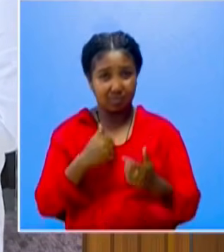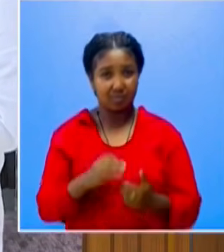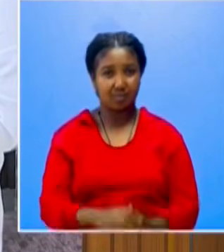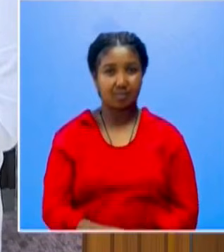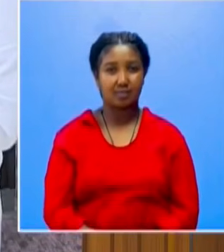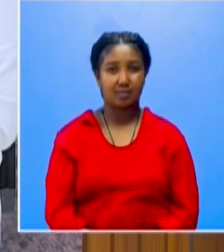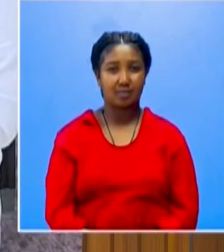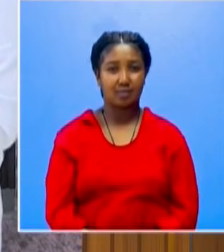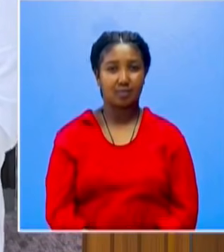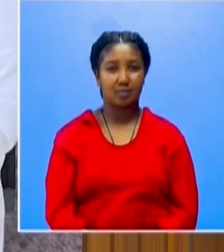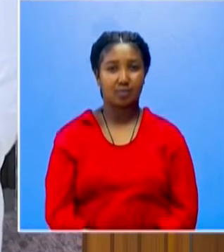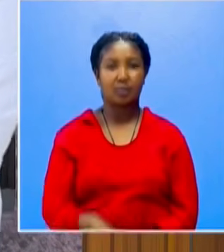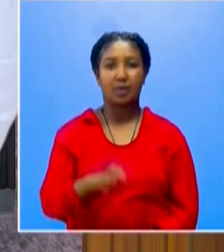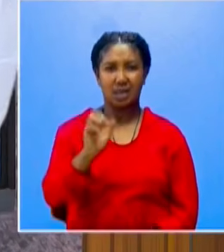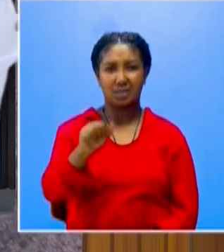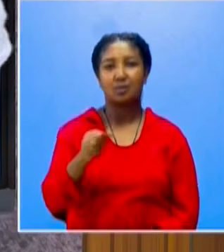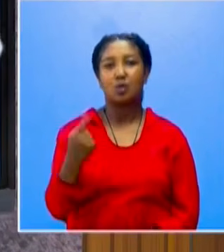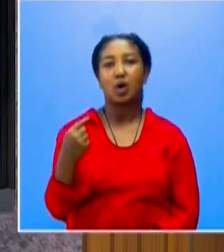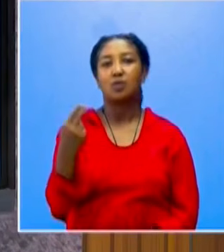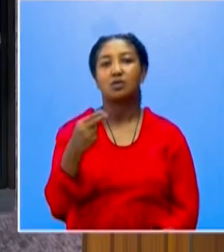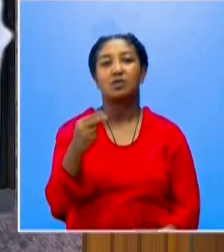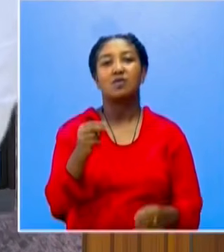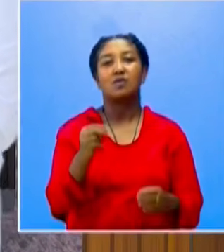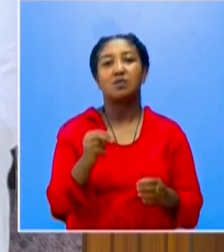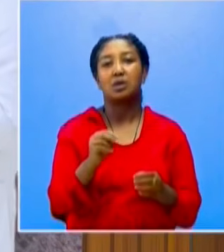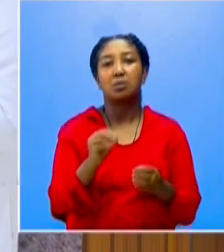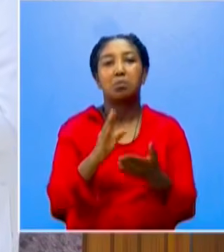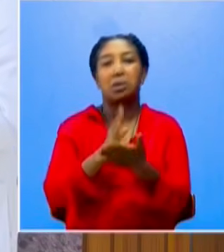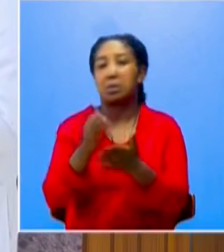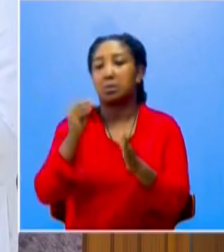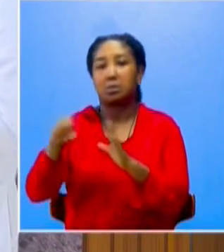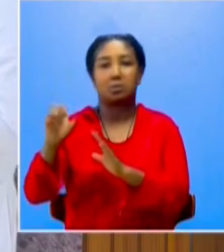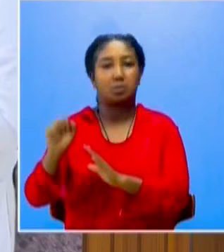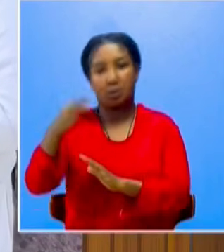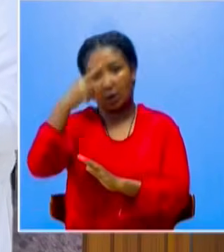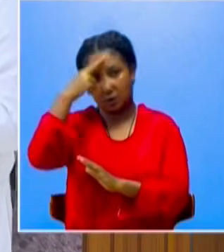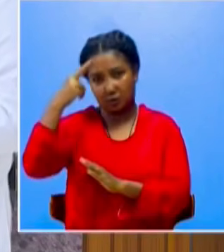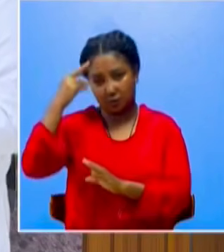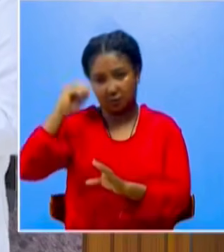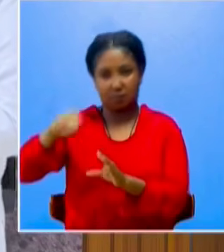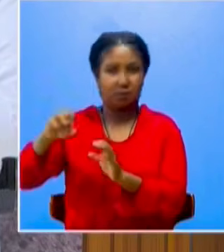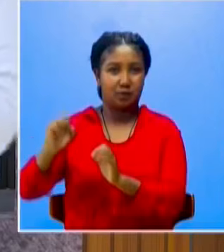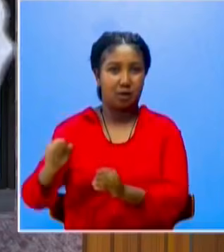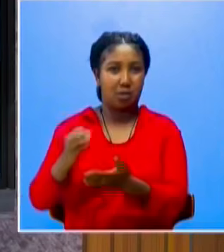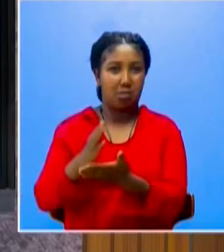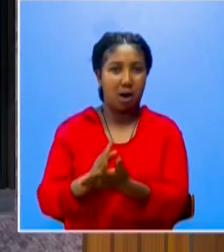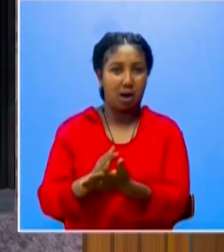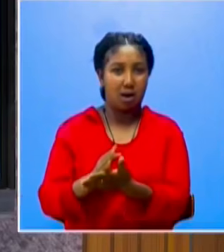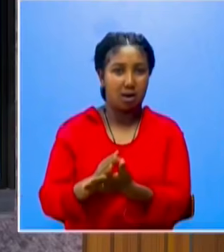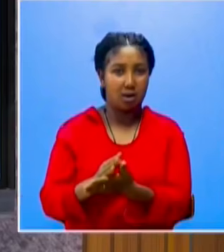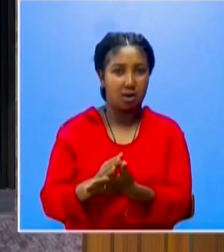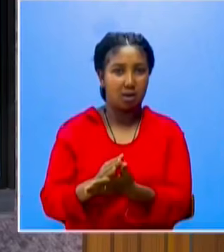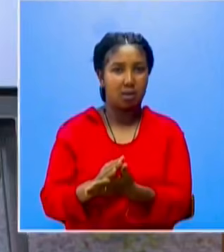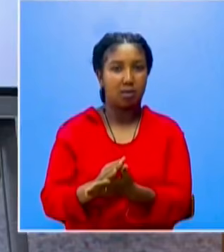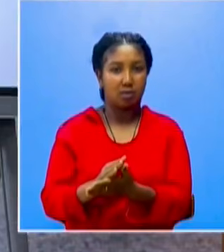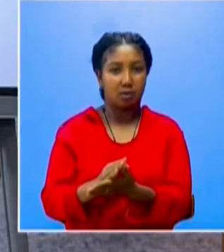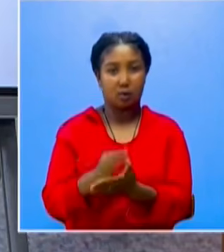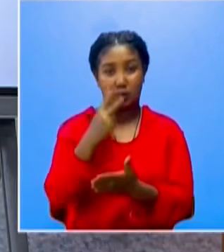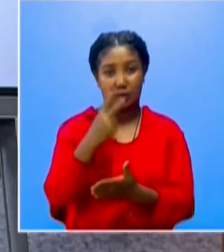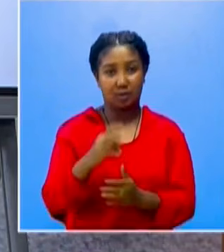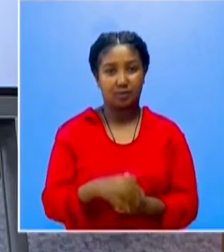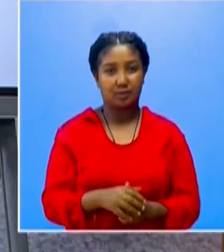Yeah? Yes, we can also find it in the middle of a sentence. All right? We can start this way.